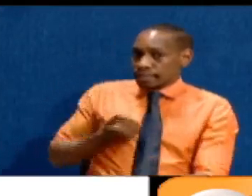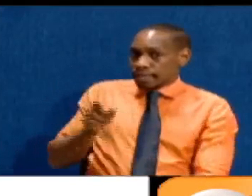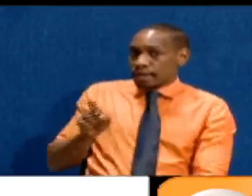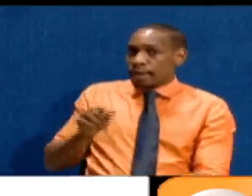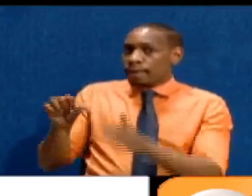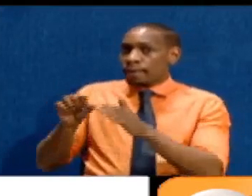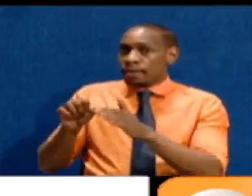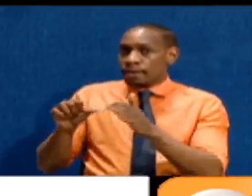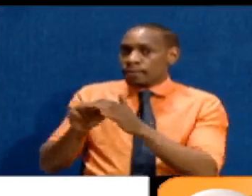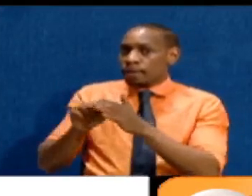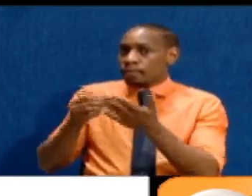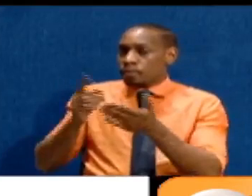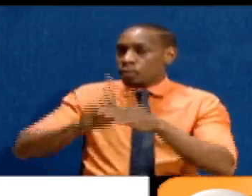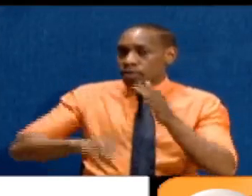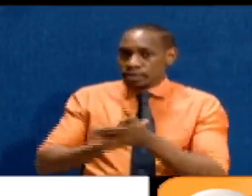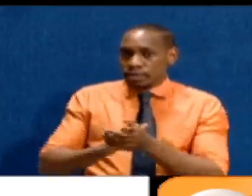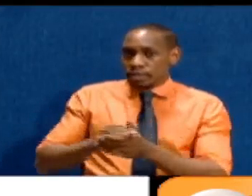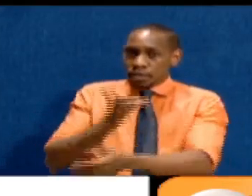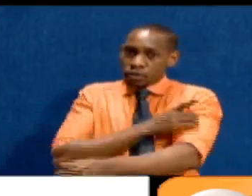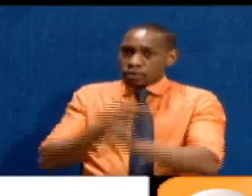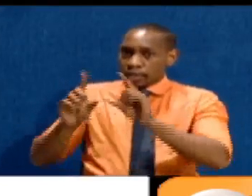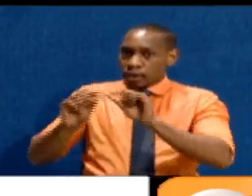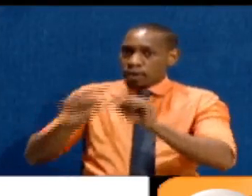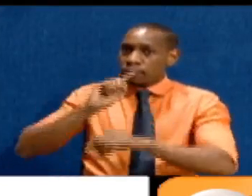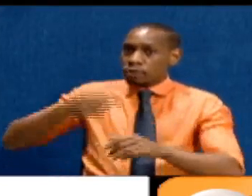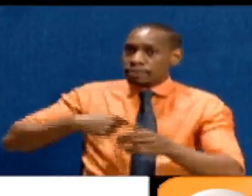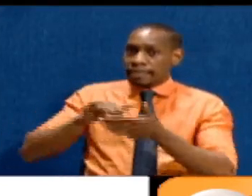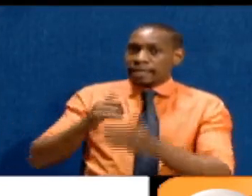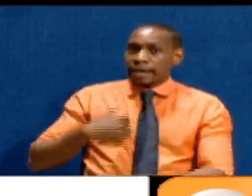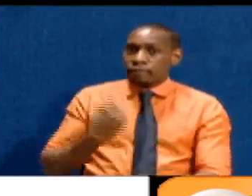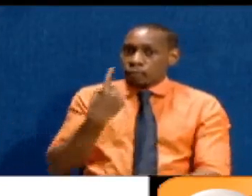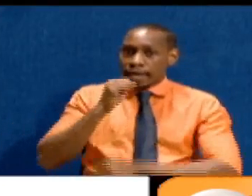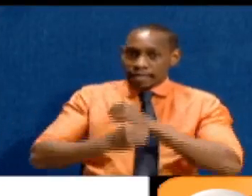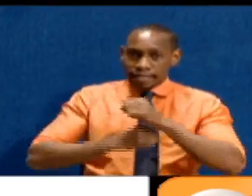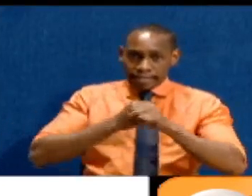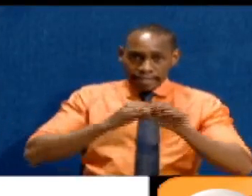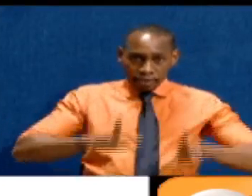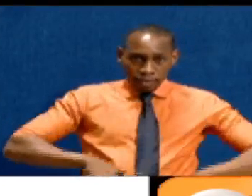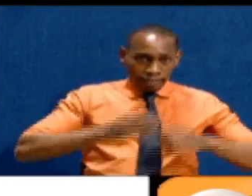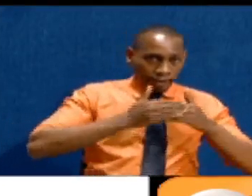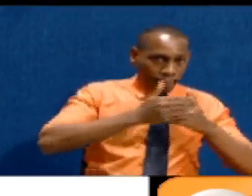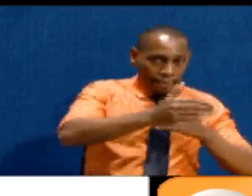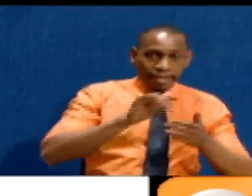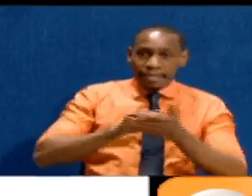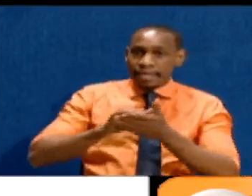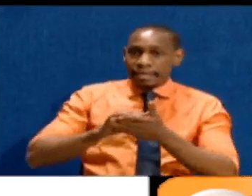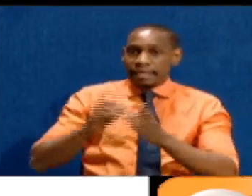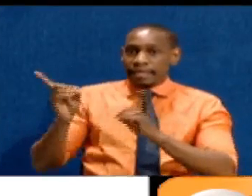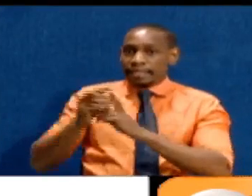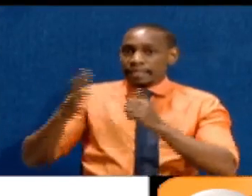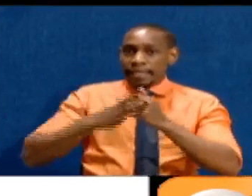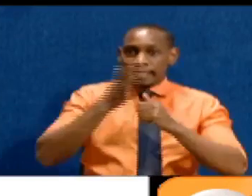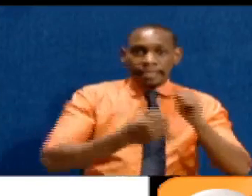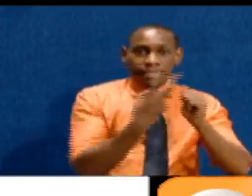my prognosis is, she told me that I had 1 year to live. This was 9th